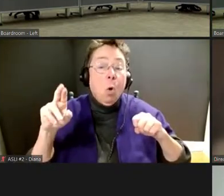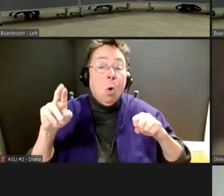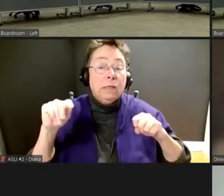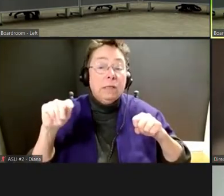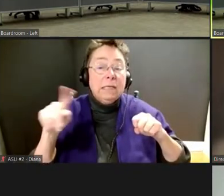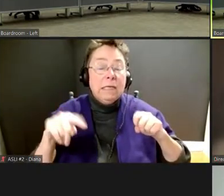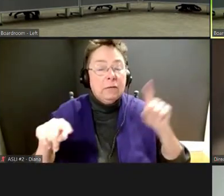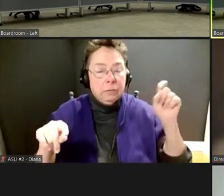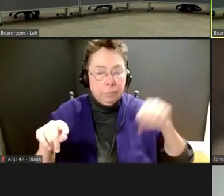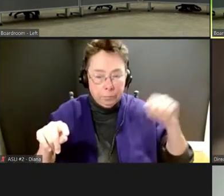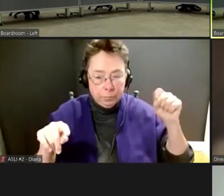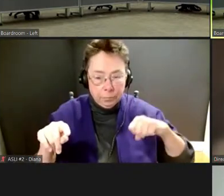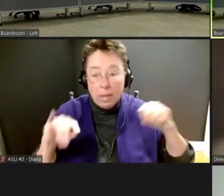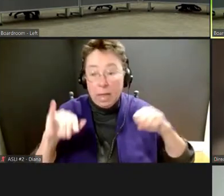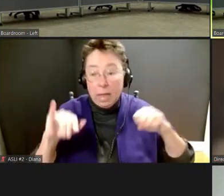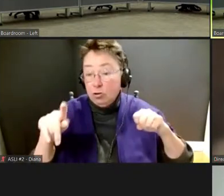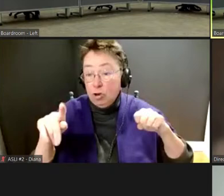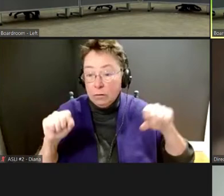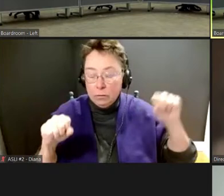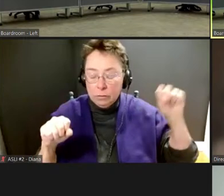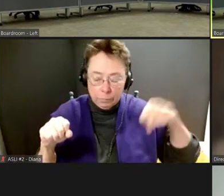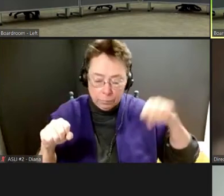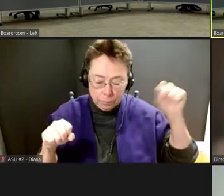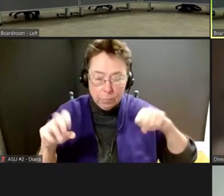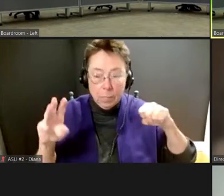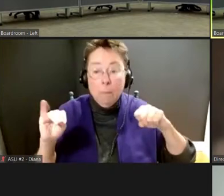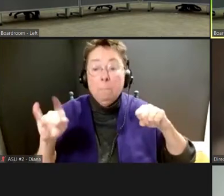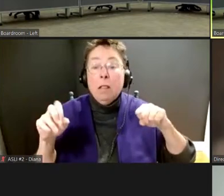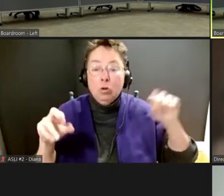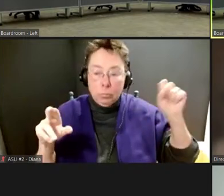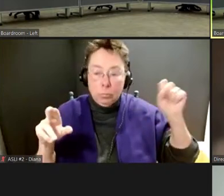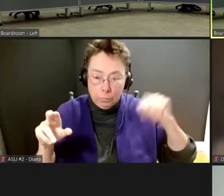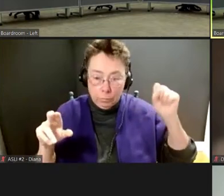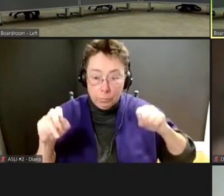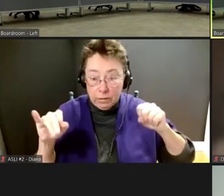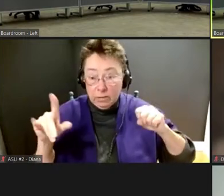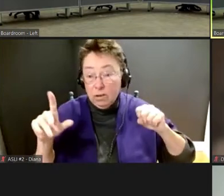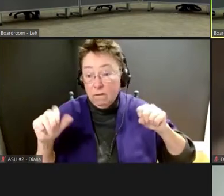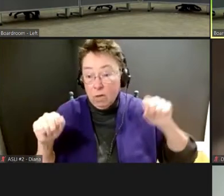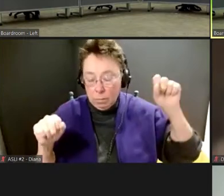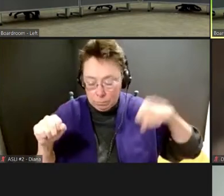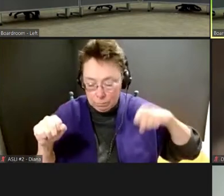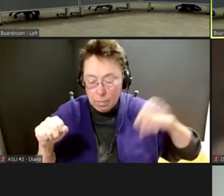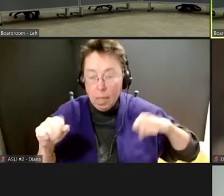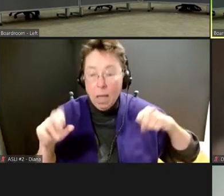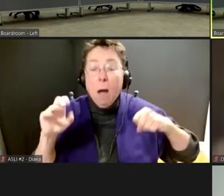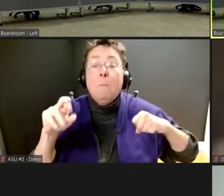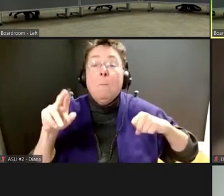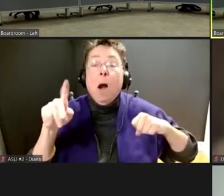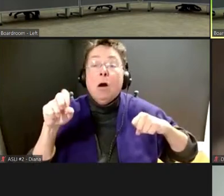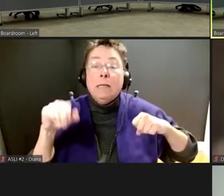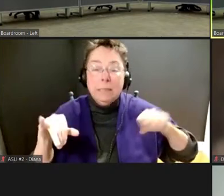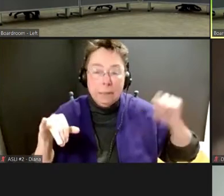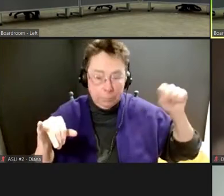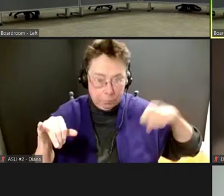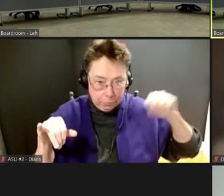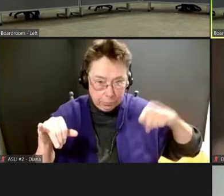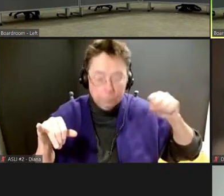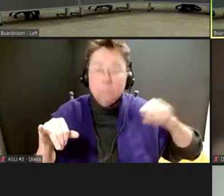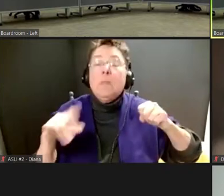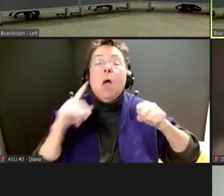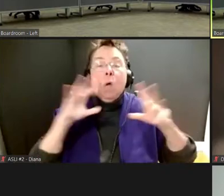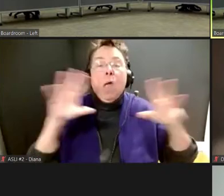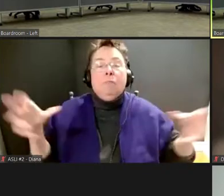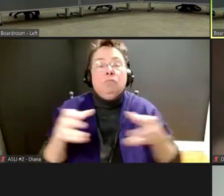Here. Director Jakes. Here. Director Miller. Here. Director Silva. Here. Chairman Buckley. Here. We have a quorum